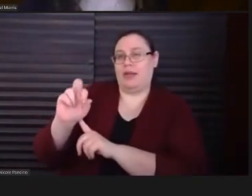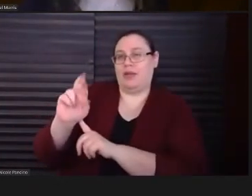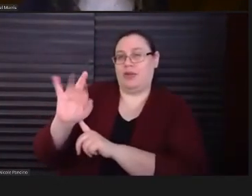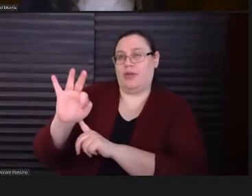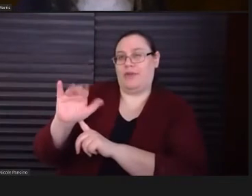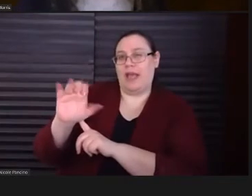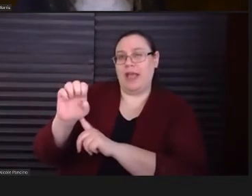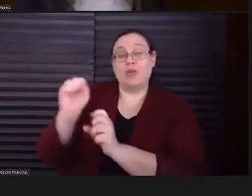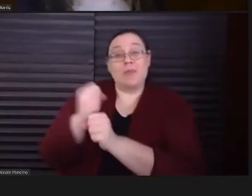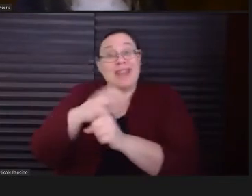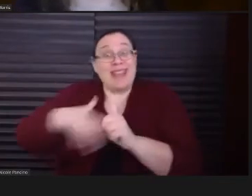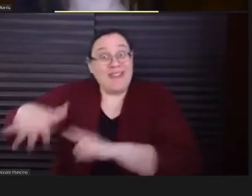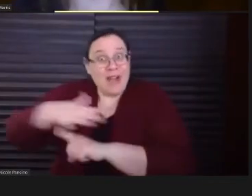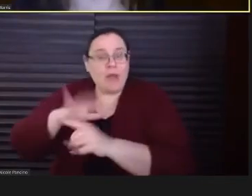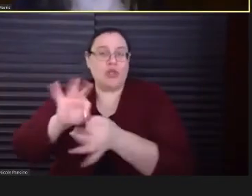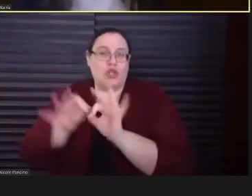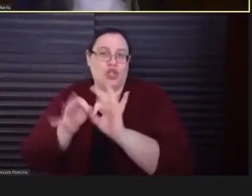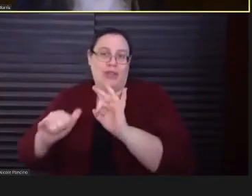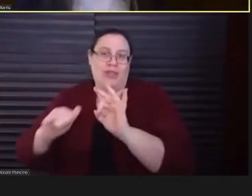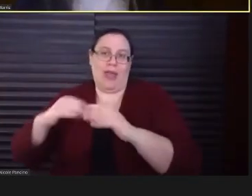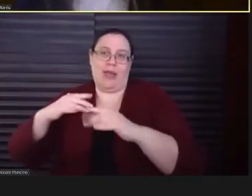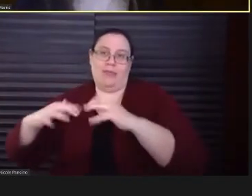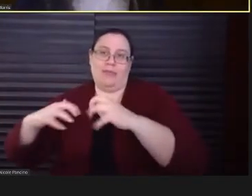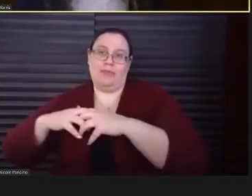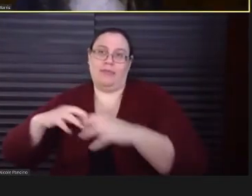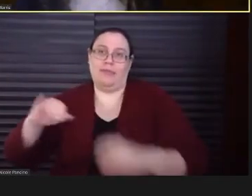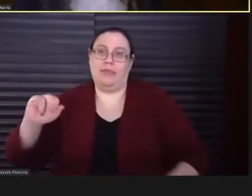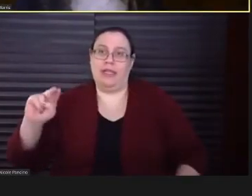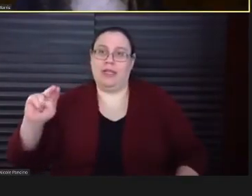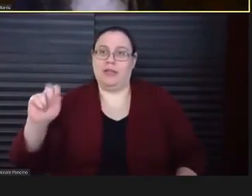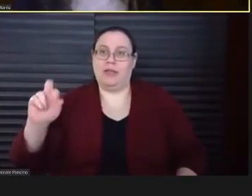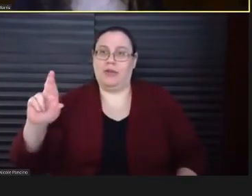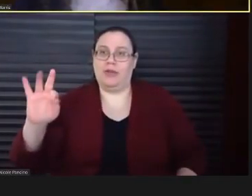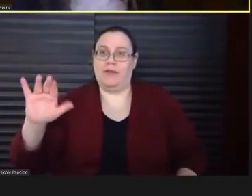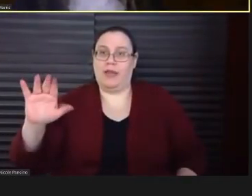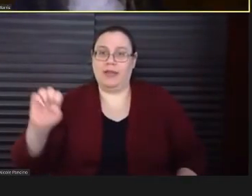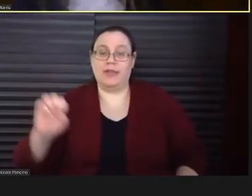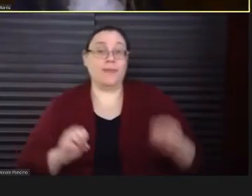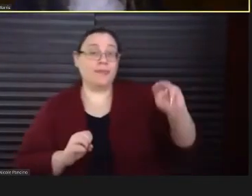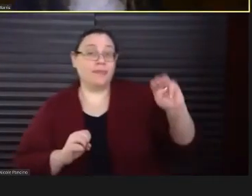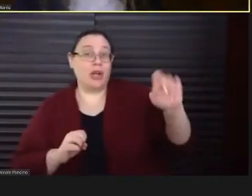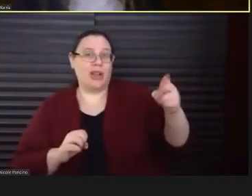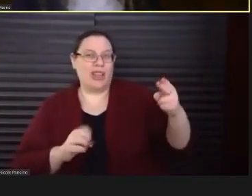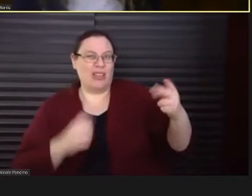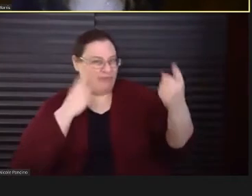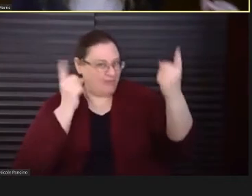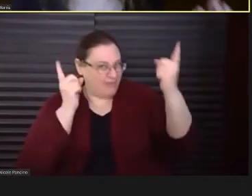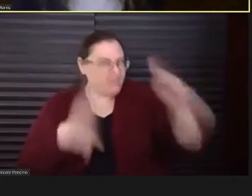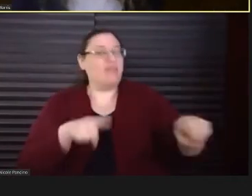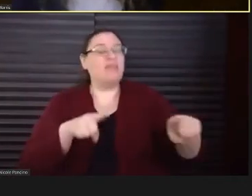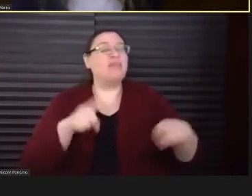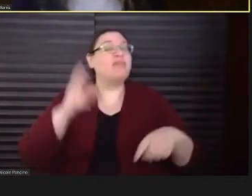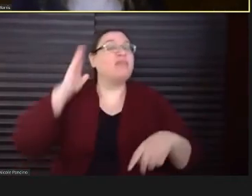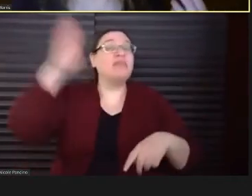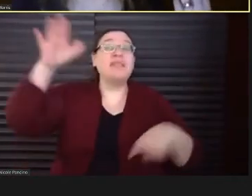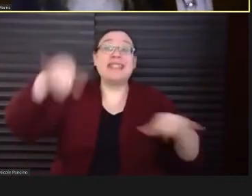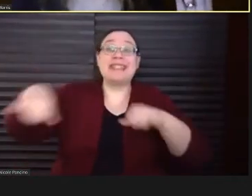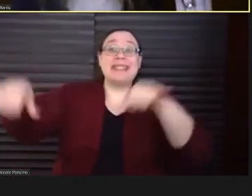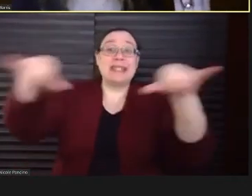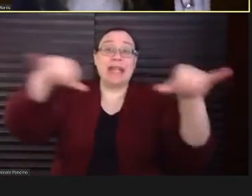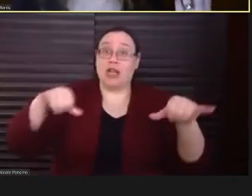interpreted. I couldn't agree more. And I think towards emerging standards in the future, the ability